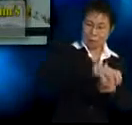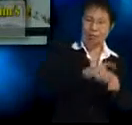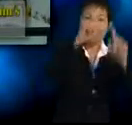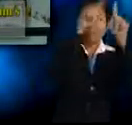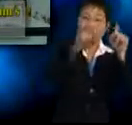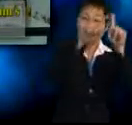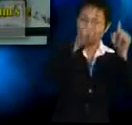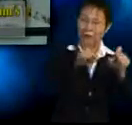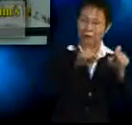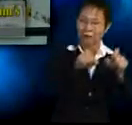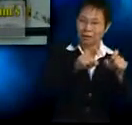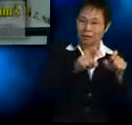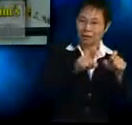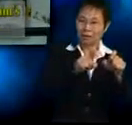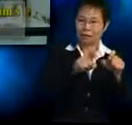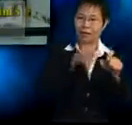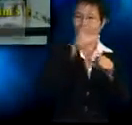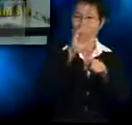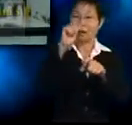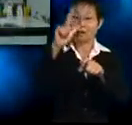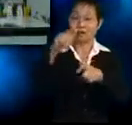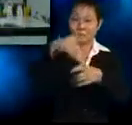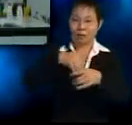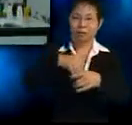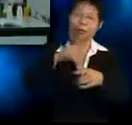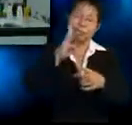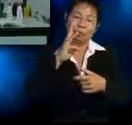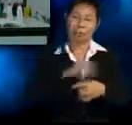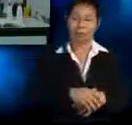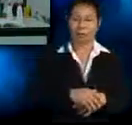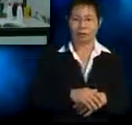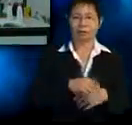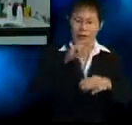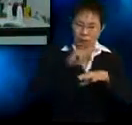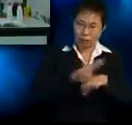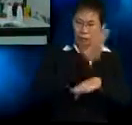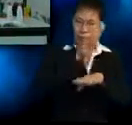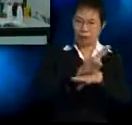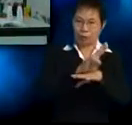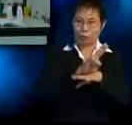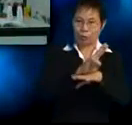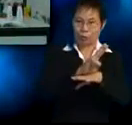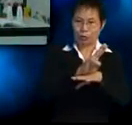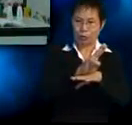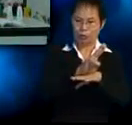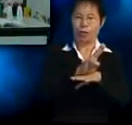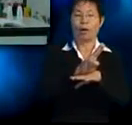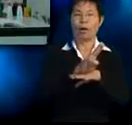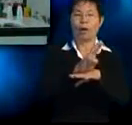the calcium's solubility in water. We'll need to use a spatula of marble